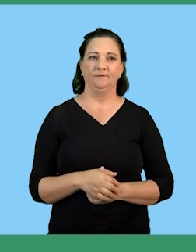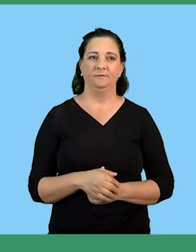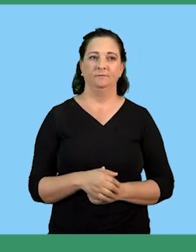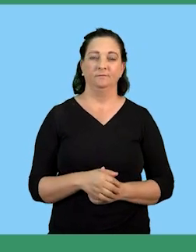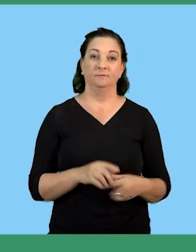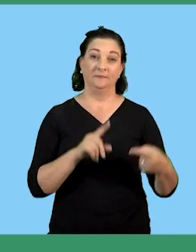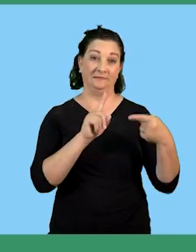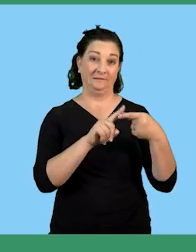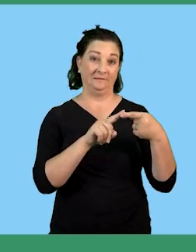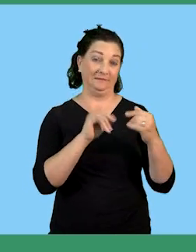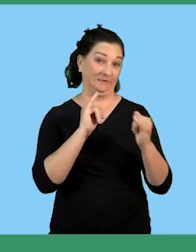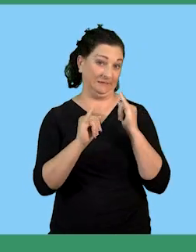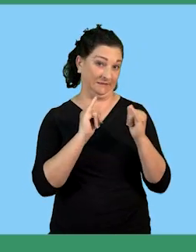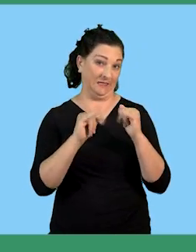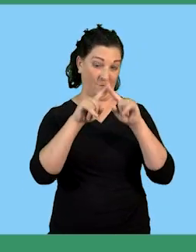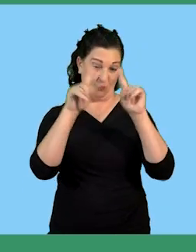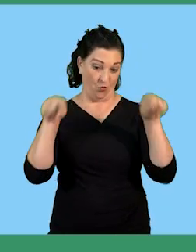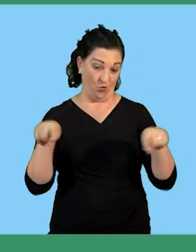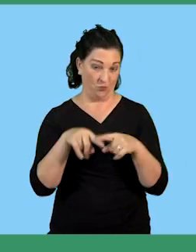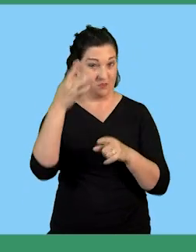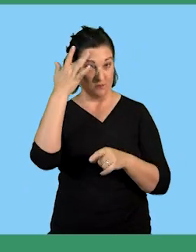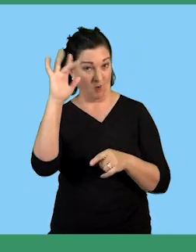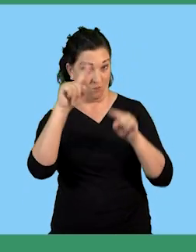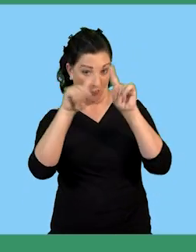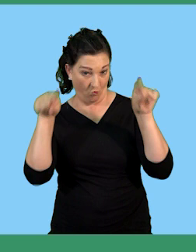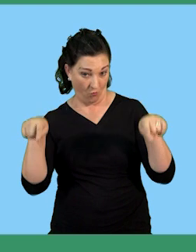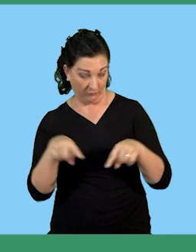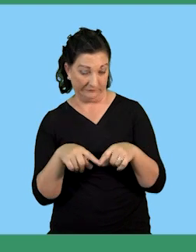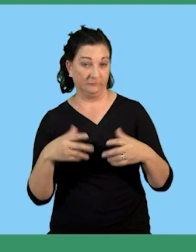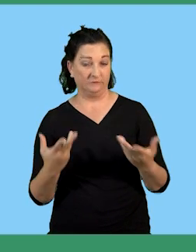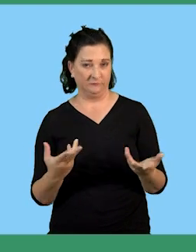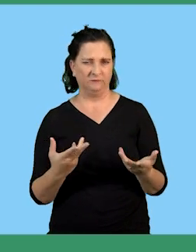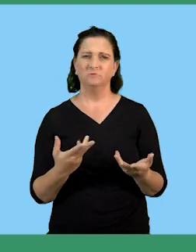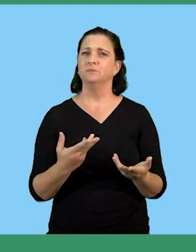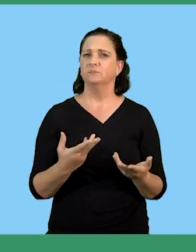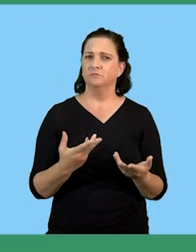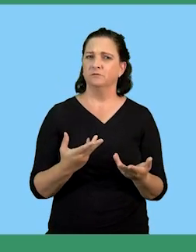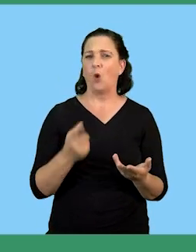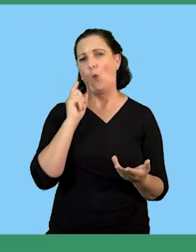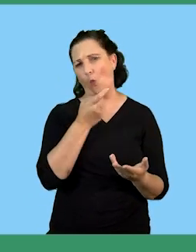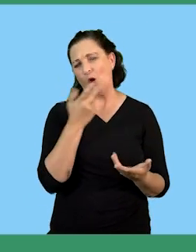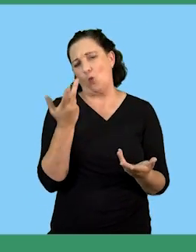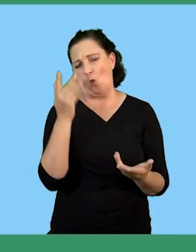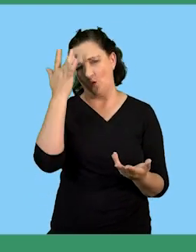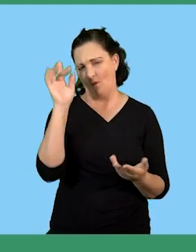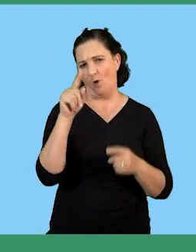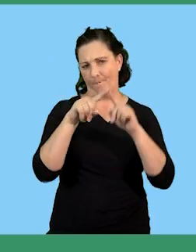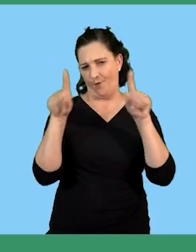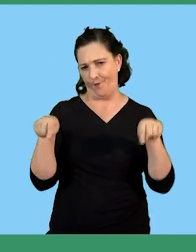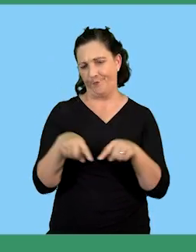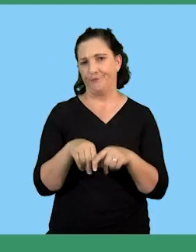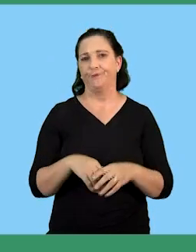first one, an interactive whiteboard or smartboard, as you said it, can either be a whiteboard or